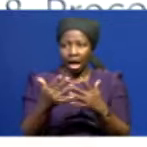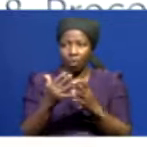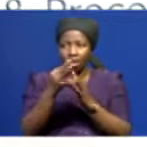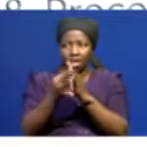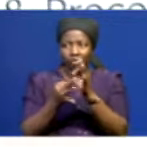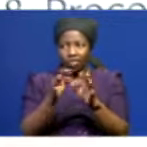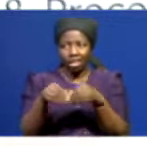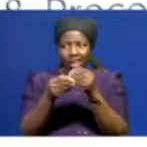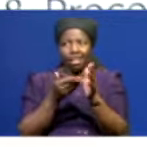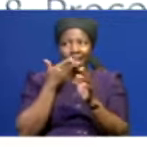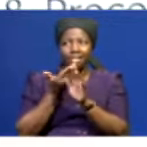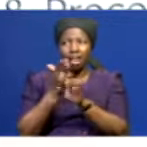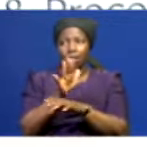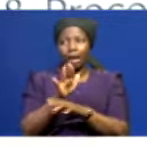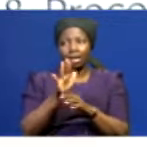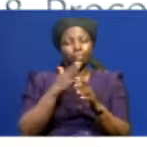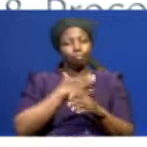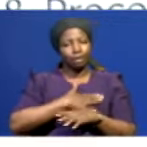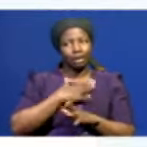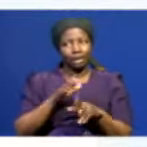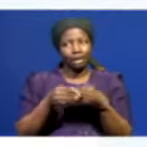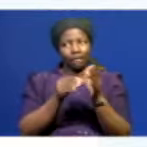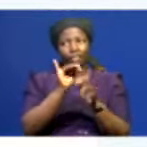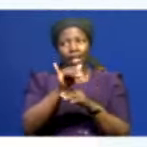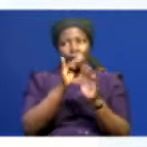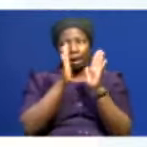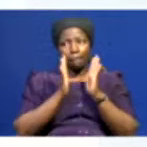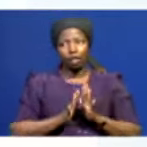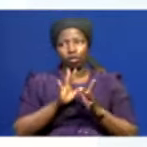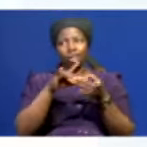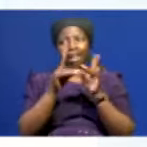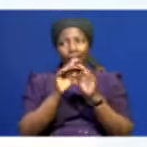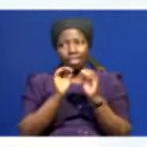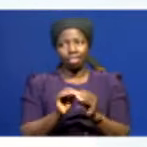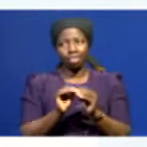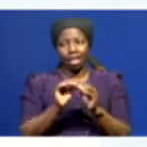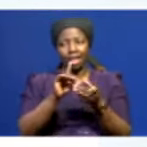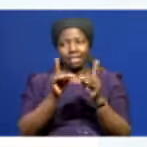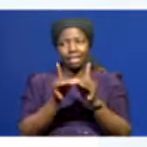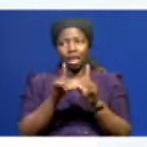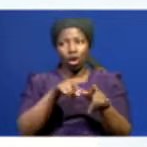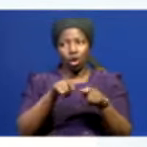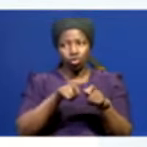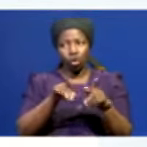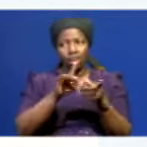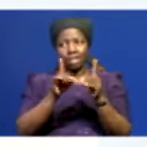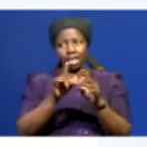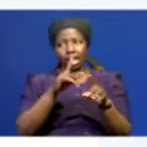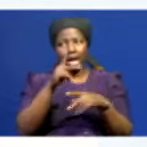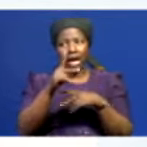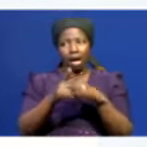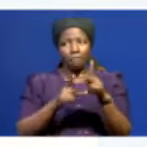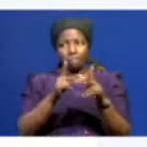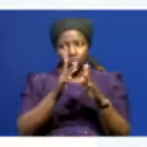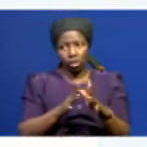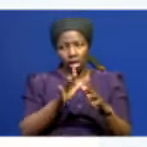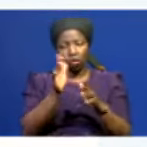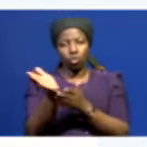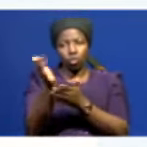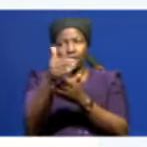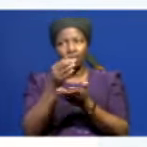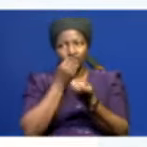given an answer, do not give this personal data. If you're a data controller and a processor and you are collecting information from